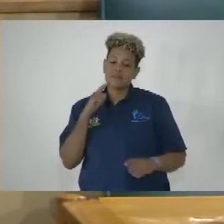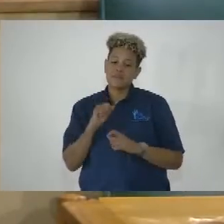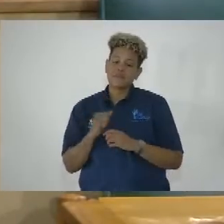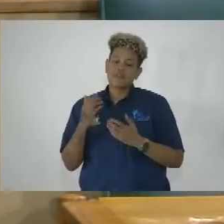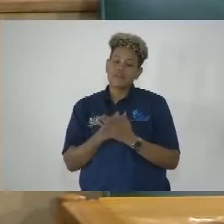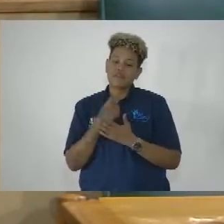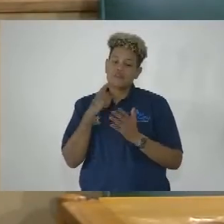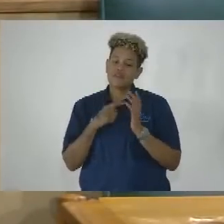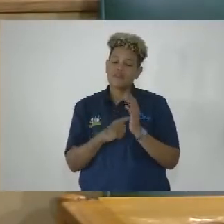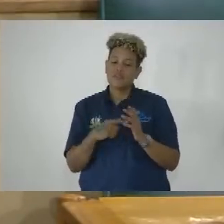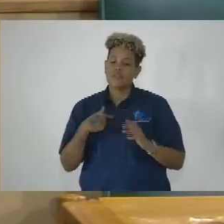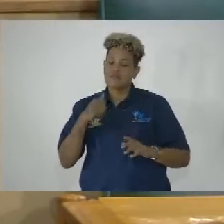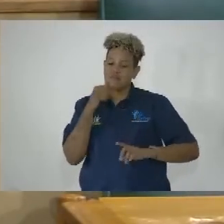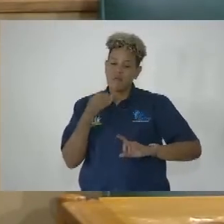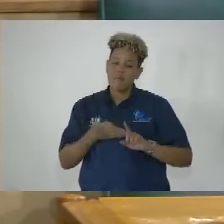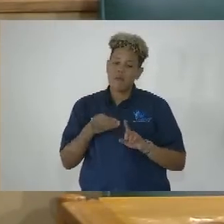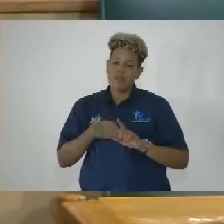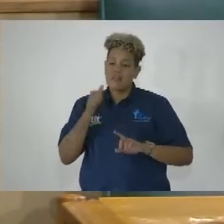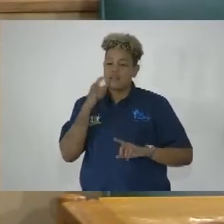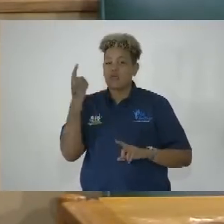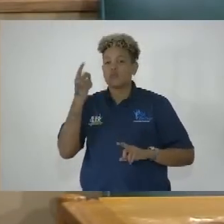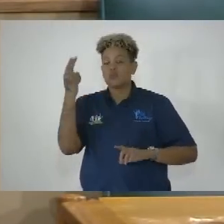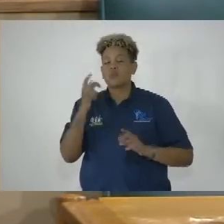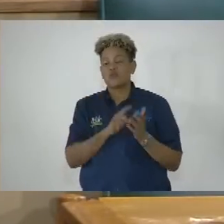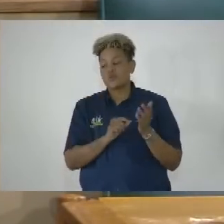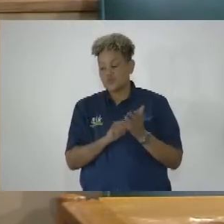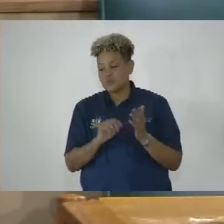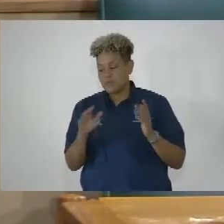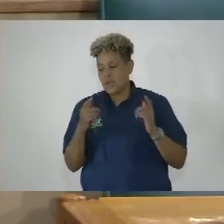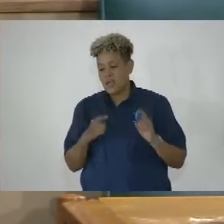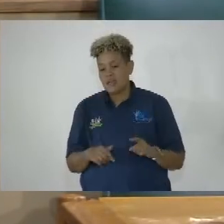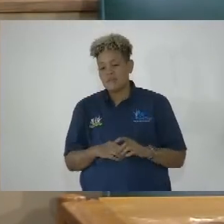show that I'm not using one source.